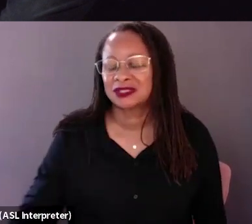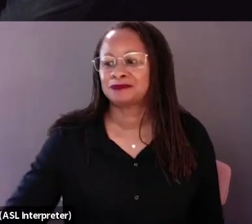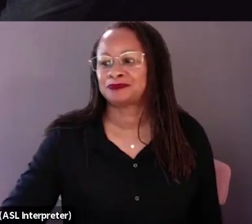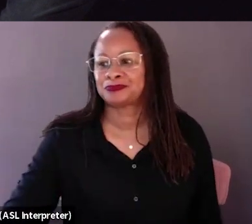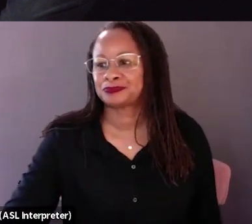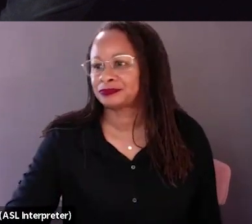I'm Black.